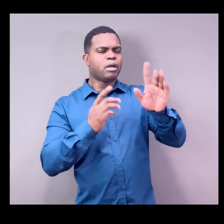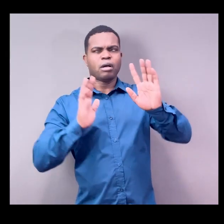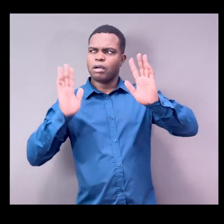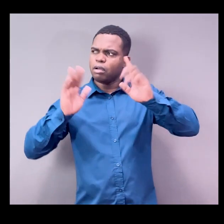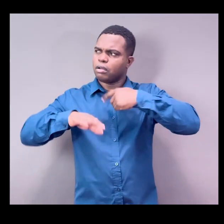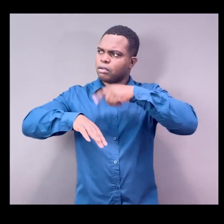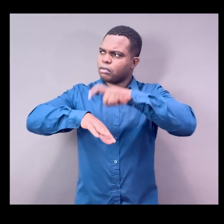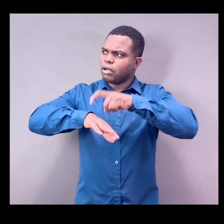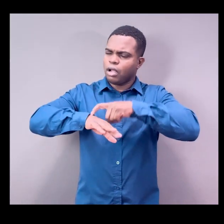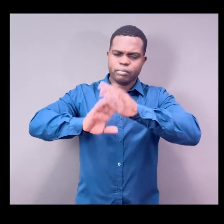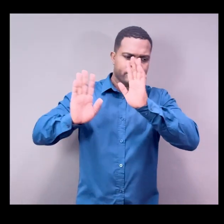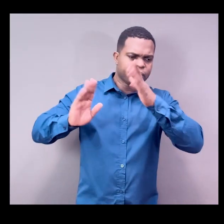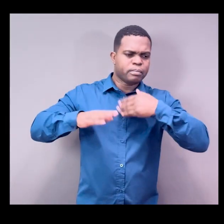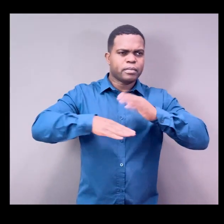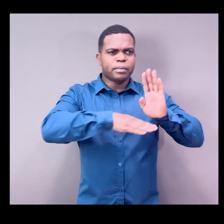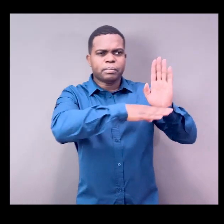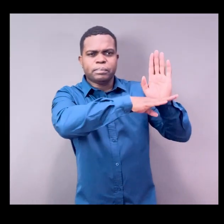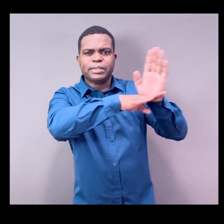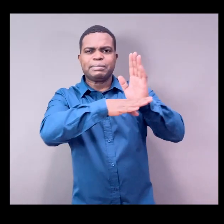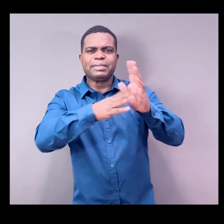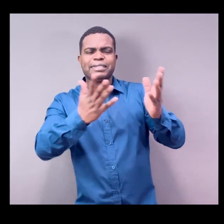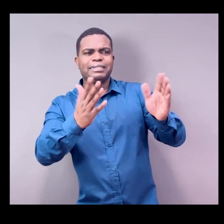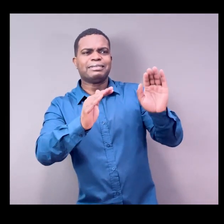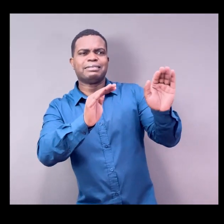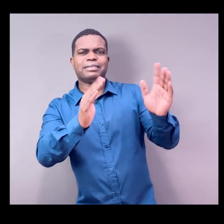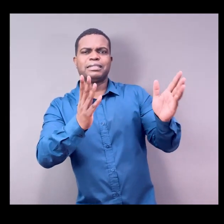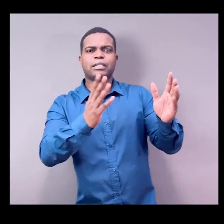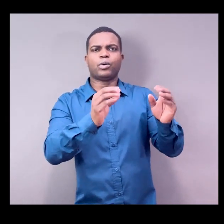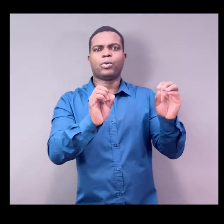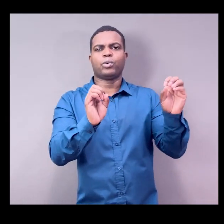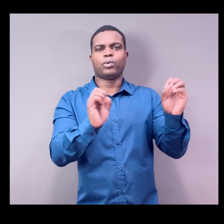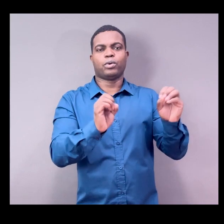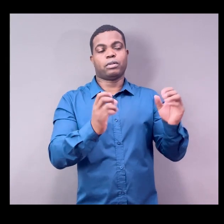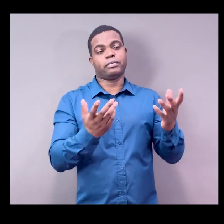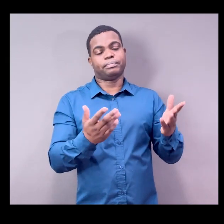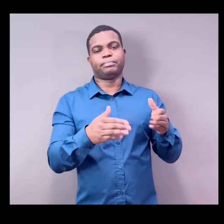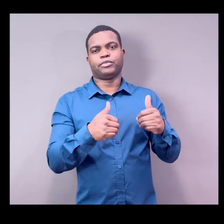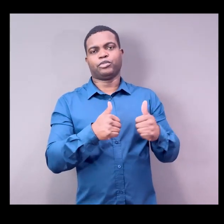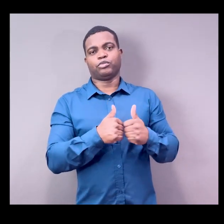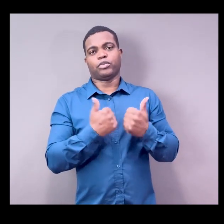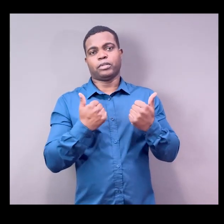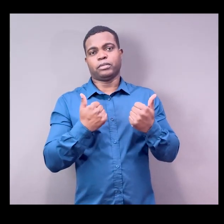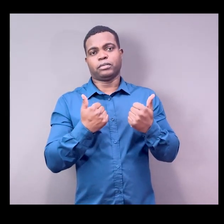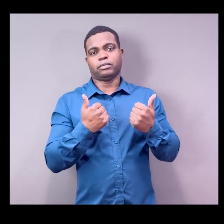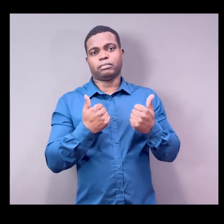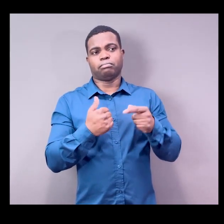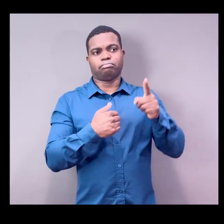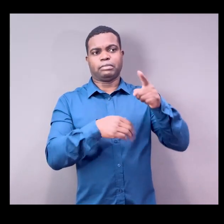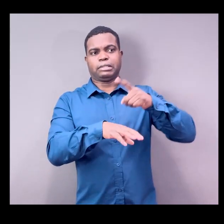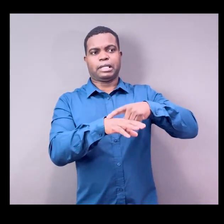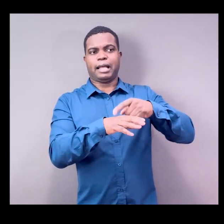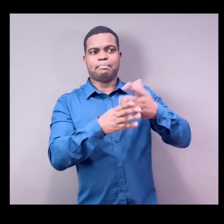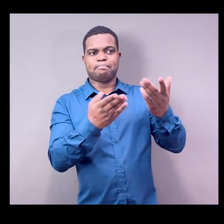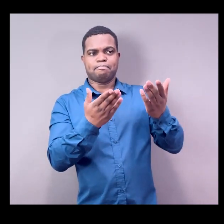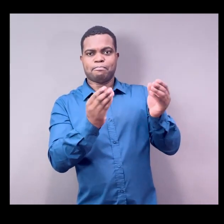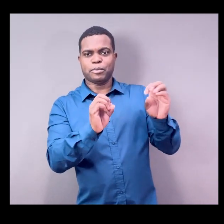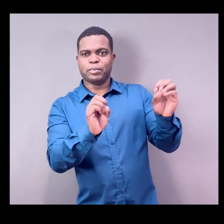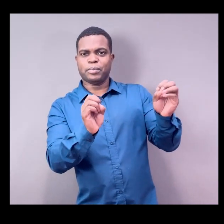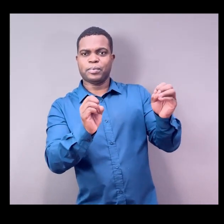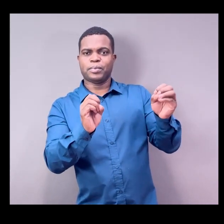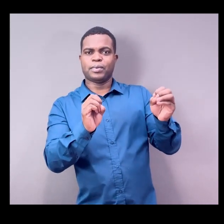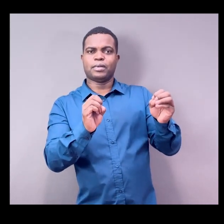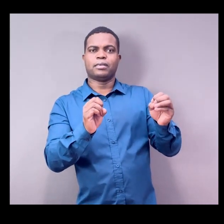that are always busy. Could be stakeholders that are always busy. It could be a challenge because it will